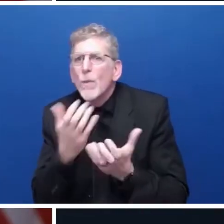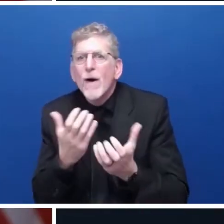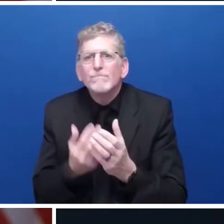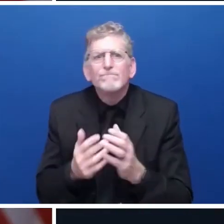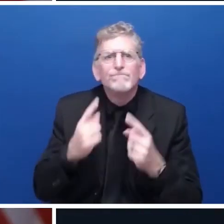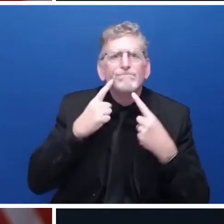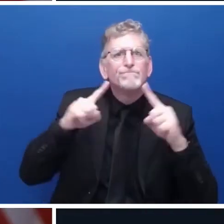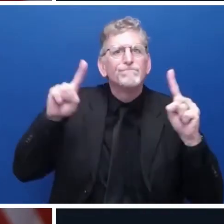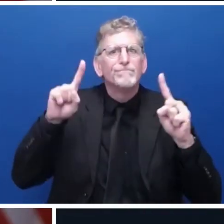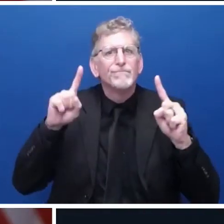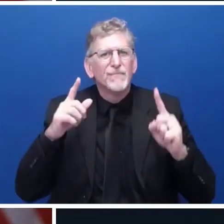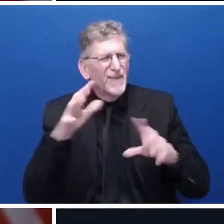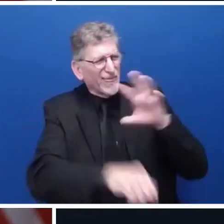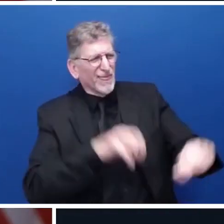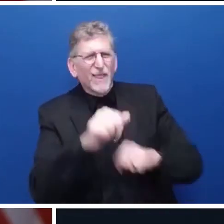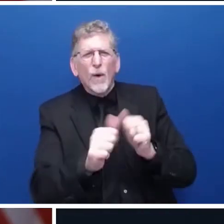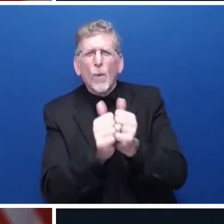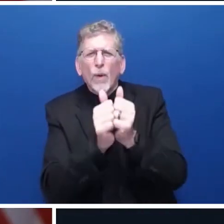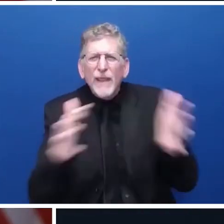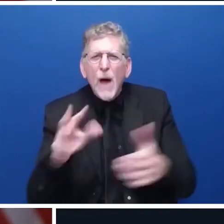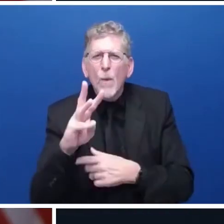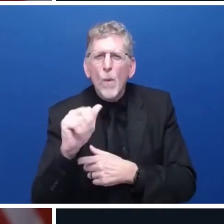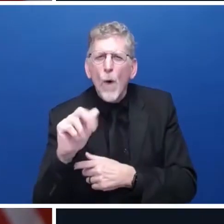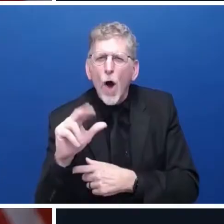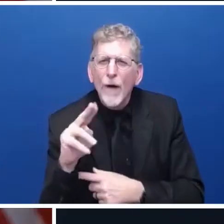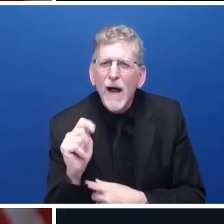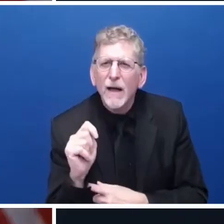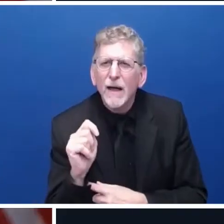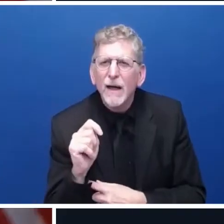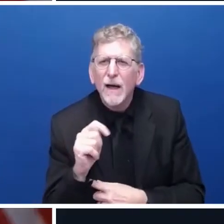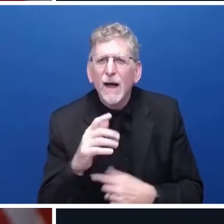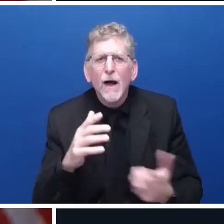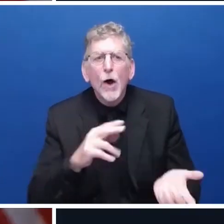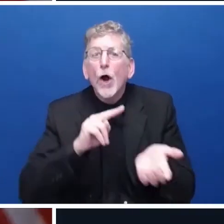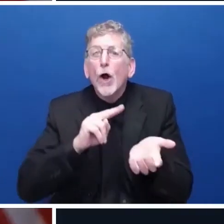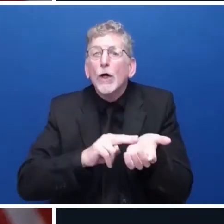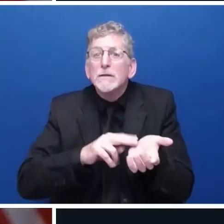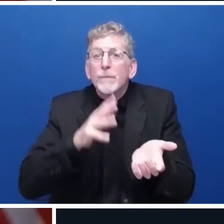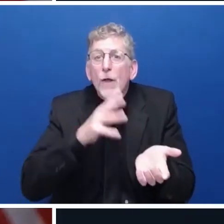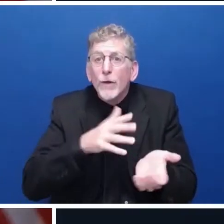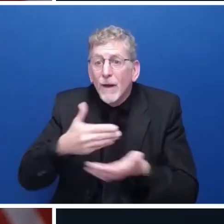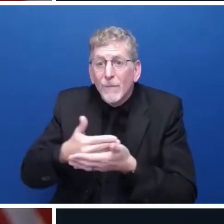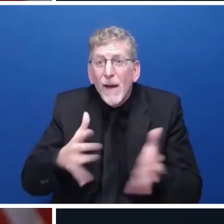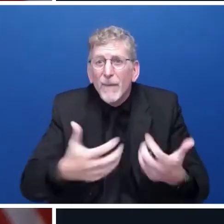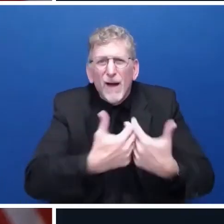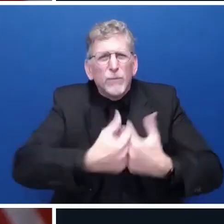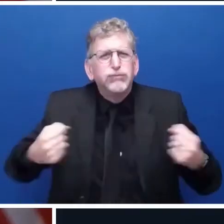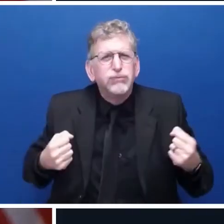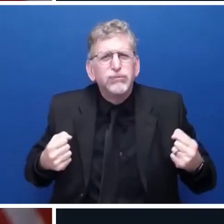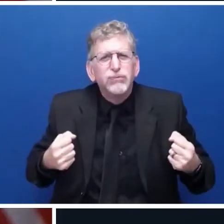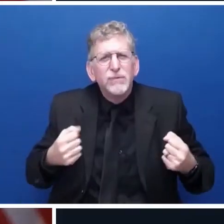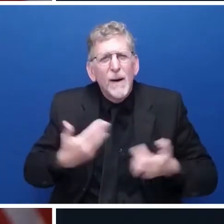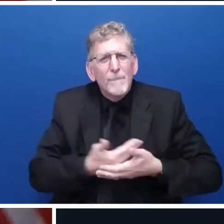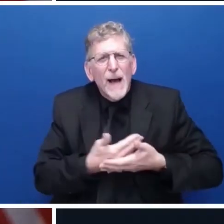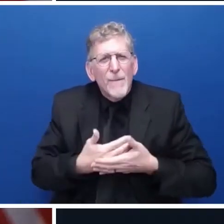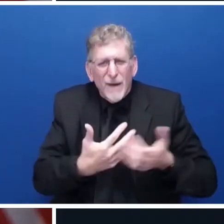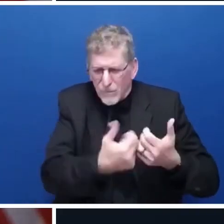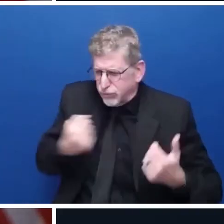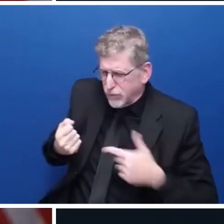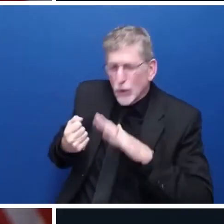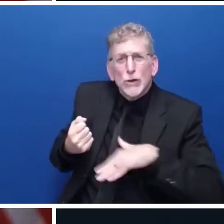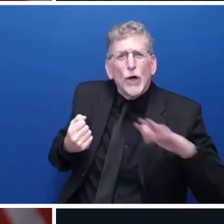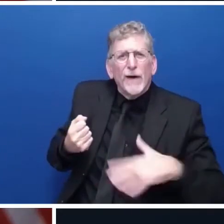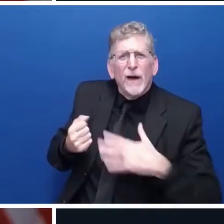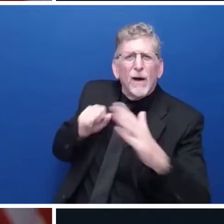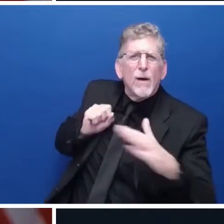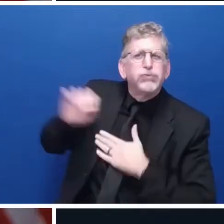blue bunny hat, children to far-off detention centers, and they have killed American citizens in our